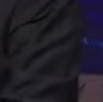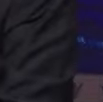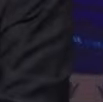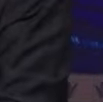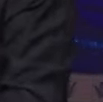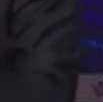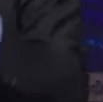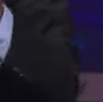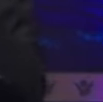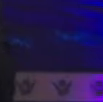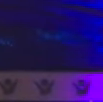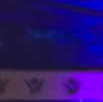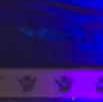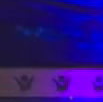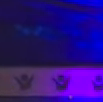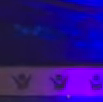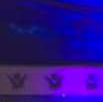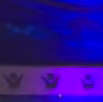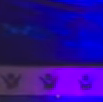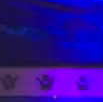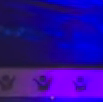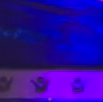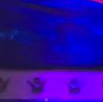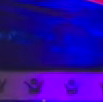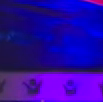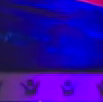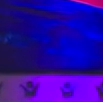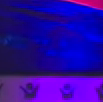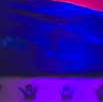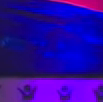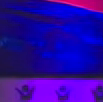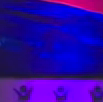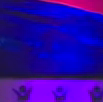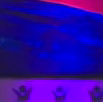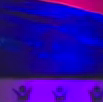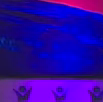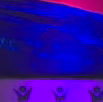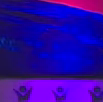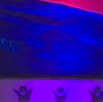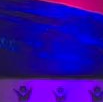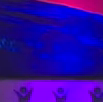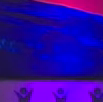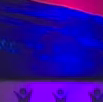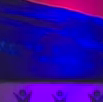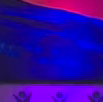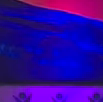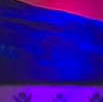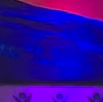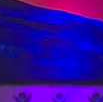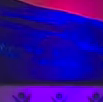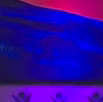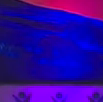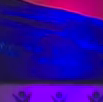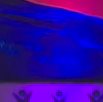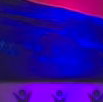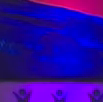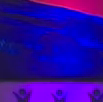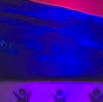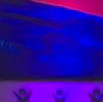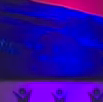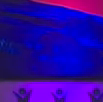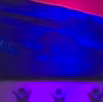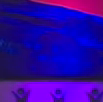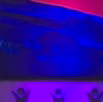all, what's going to happen is the devil is going to play tricks on your mind, and he's going to mix truth and error